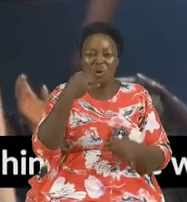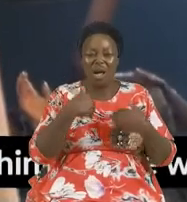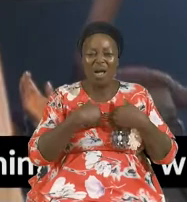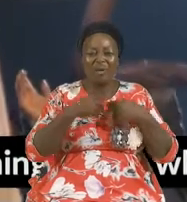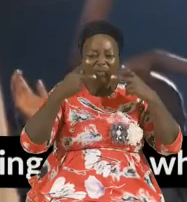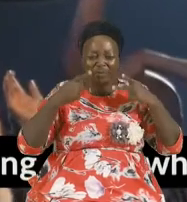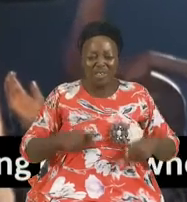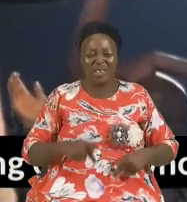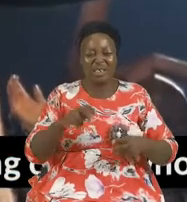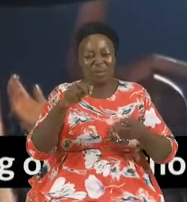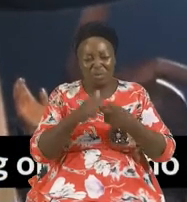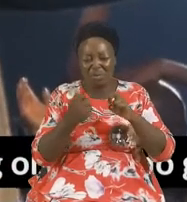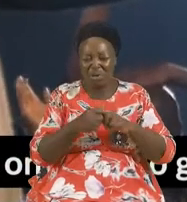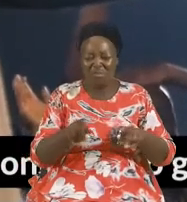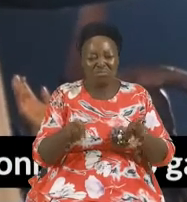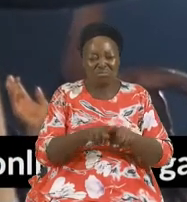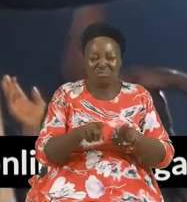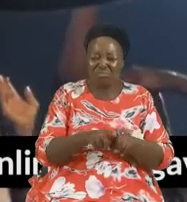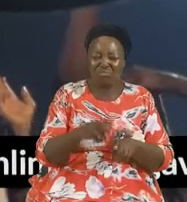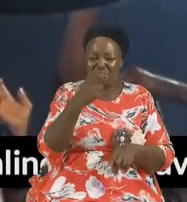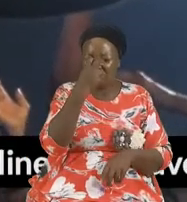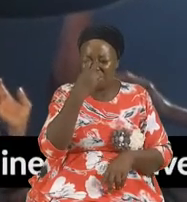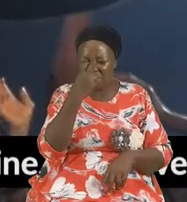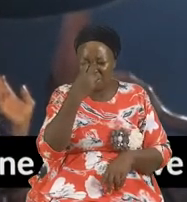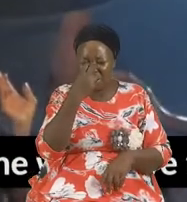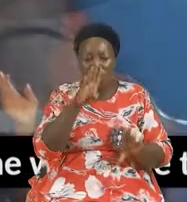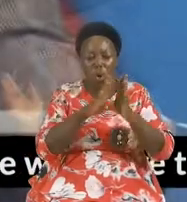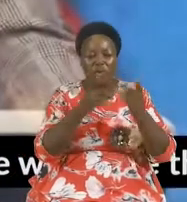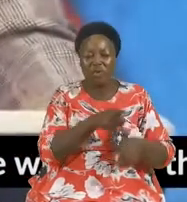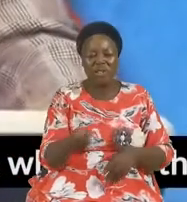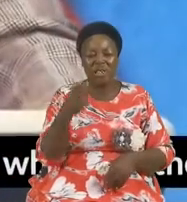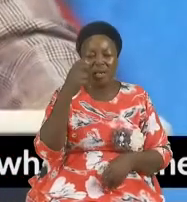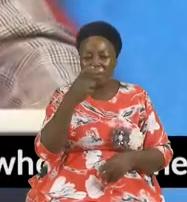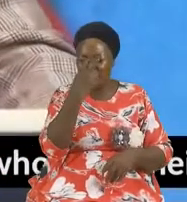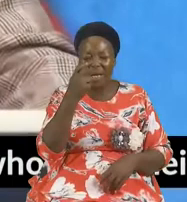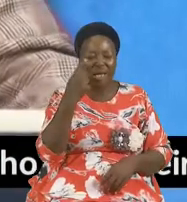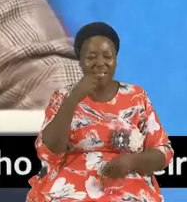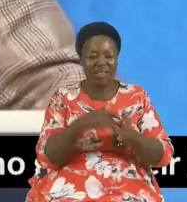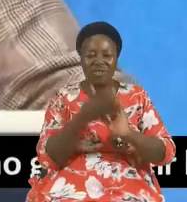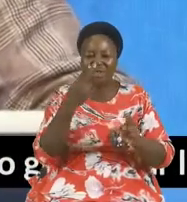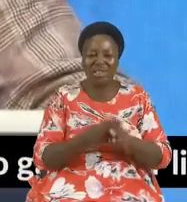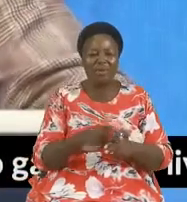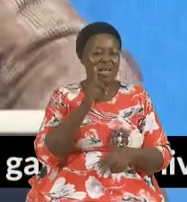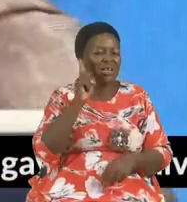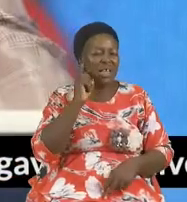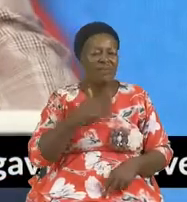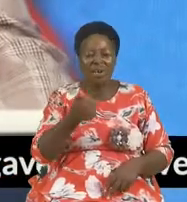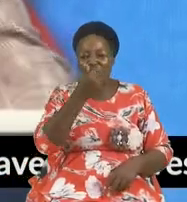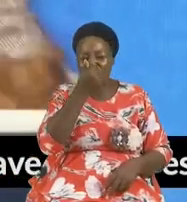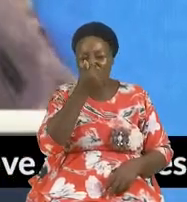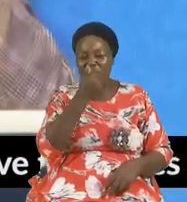name. Those are visible problems like blindness, open their blind